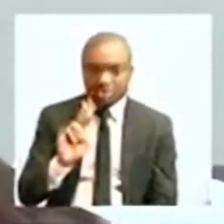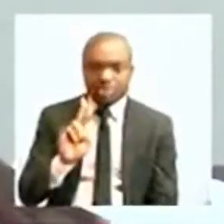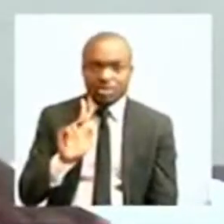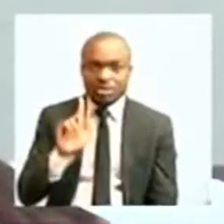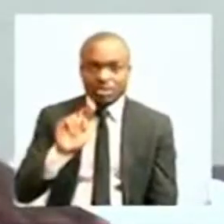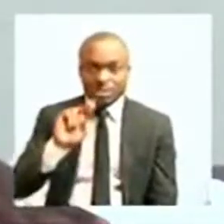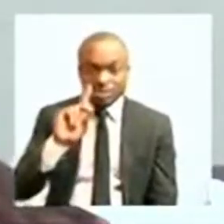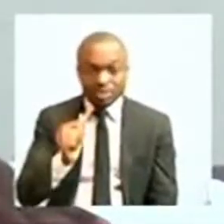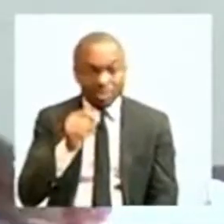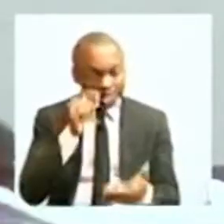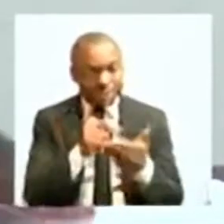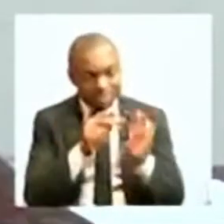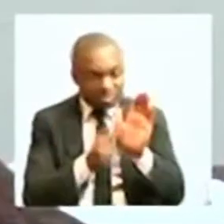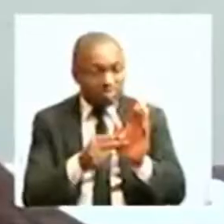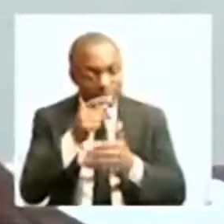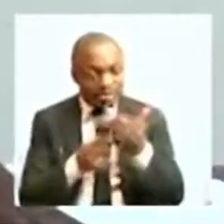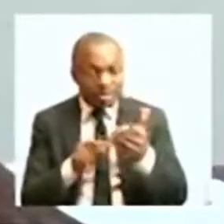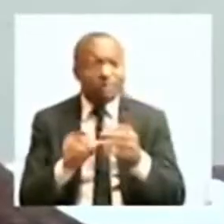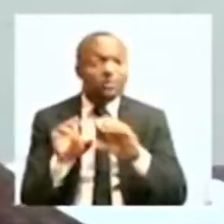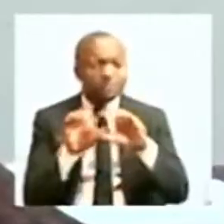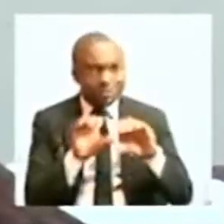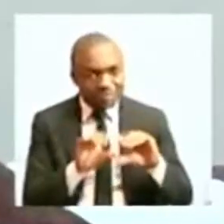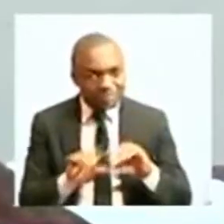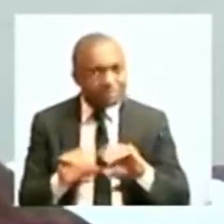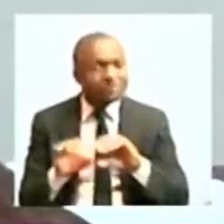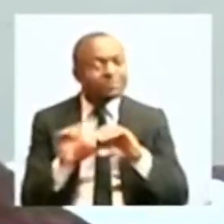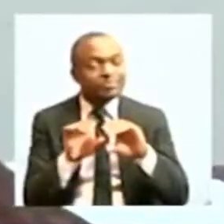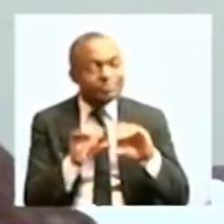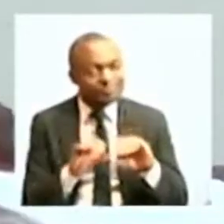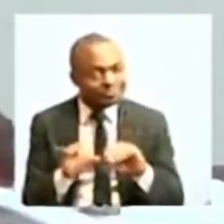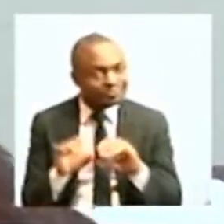been coming out. What are we doing?